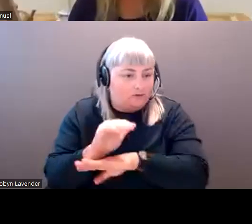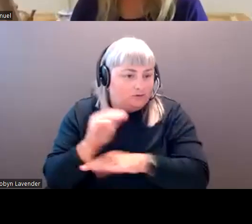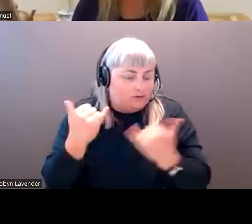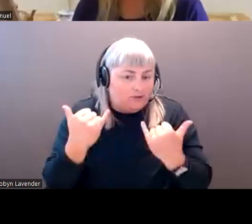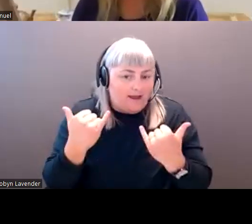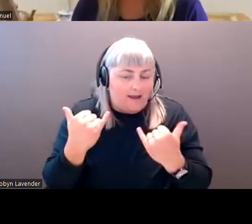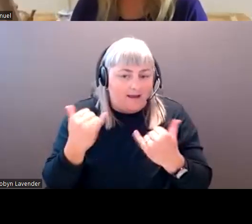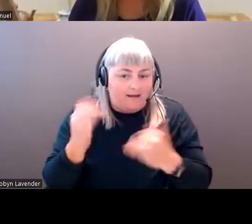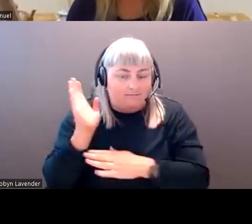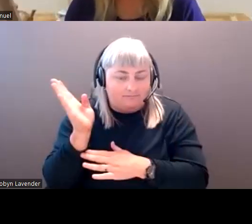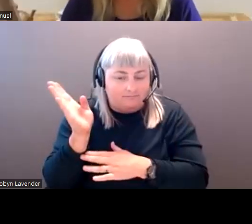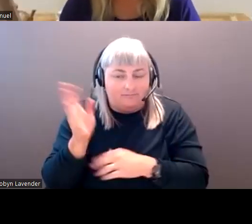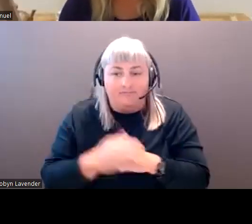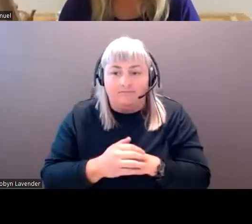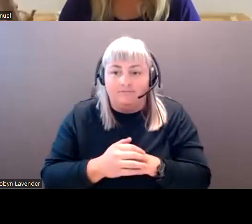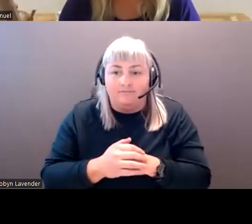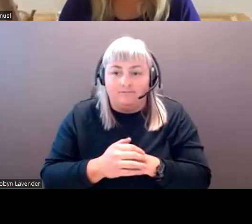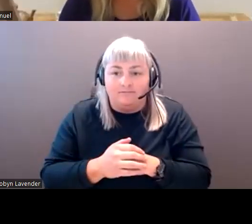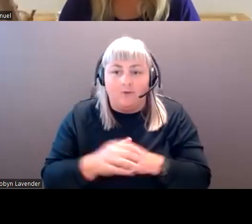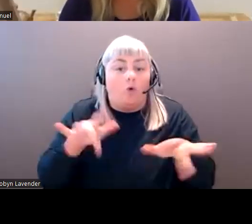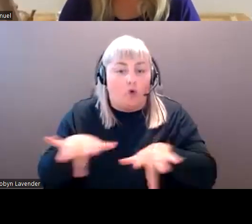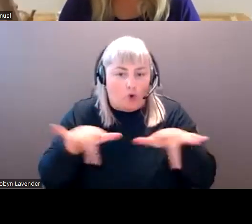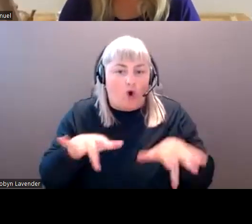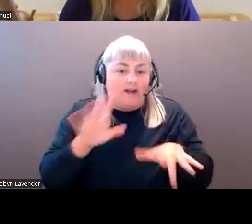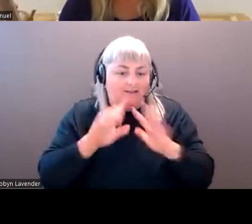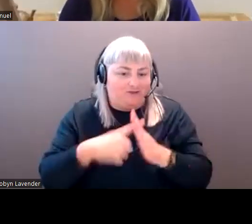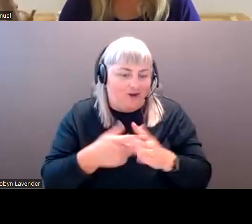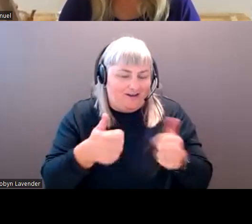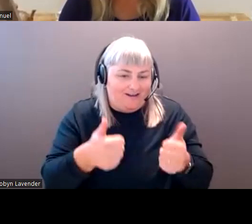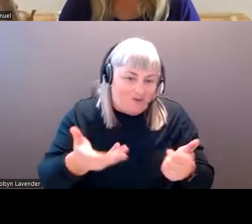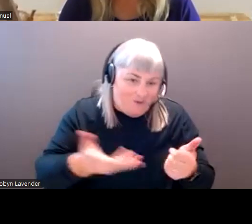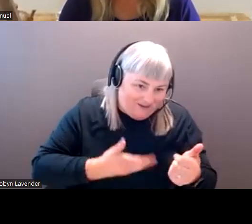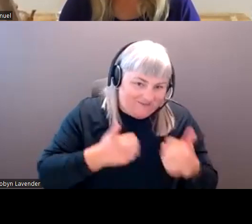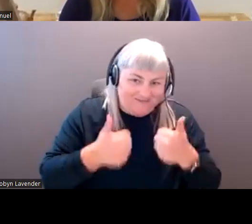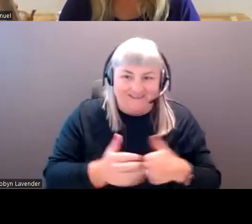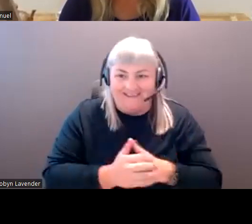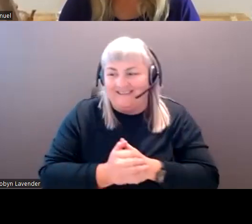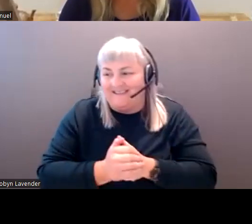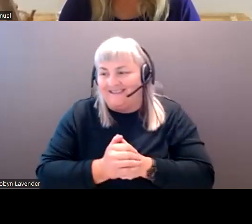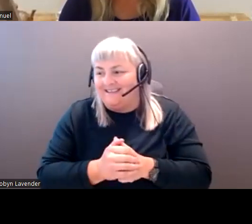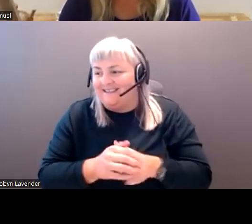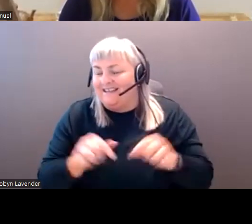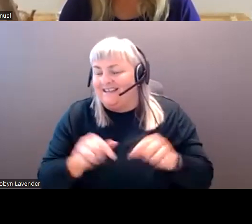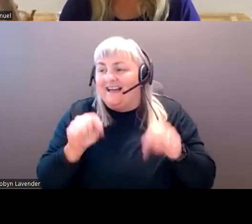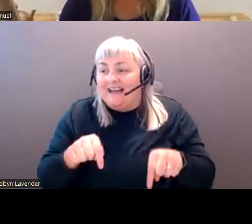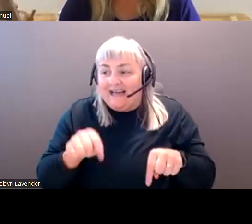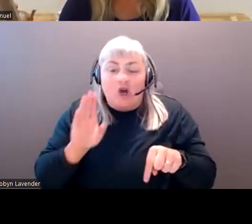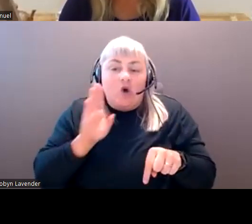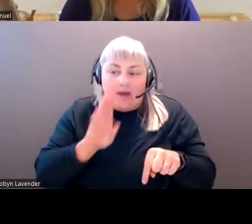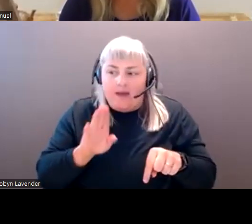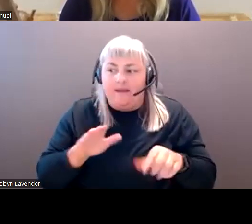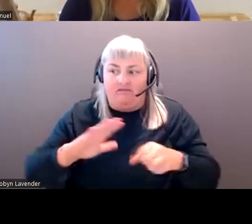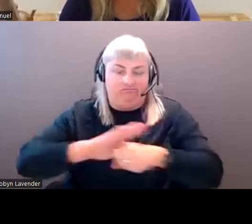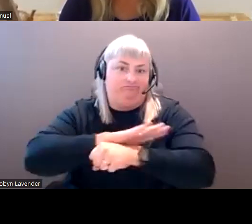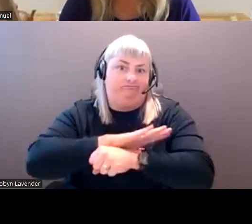And this is going to be, oh yes, okay, sorry, welcome. This is going to be an action-packed